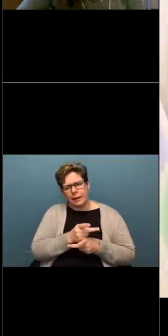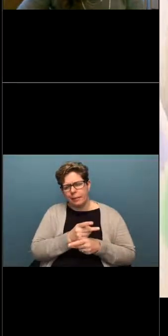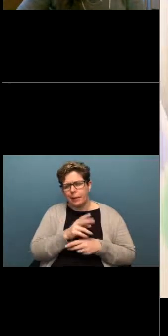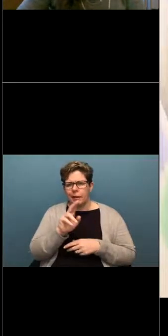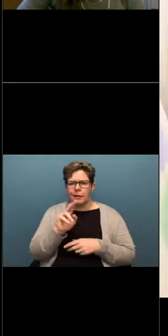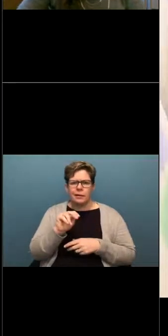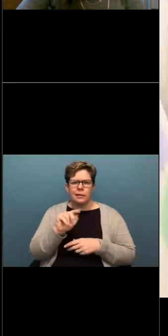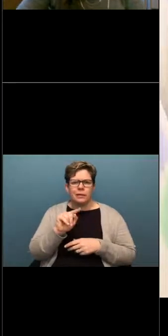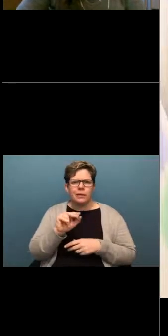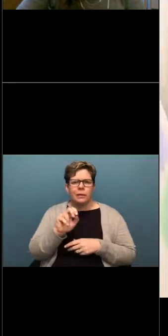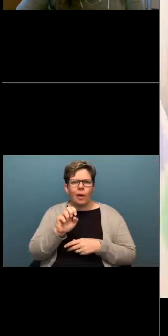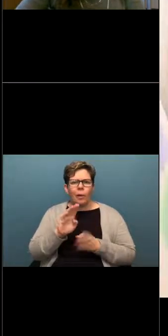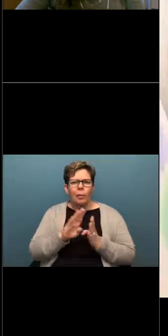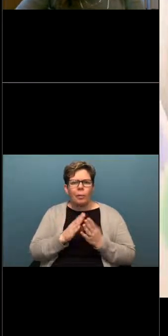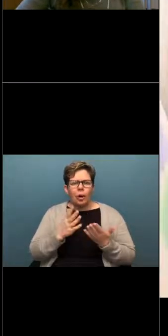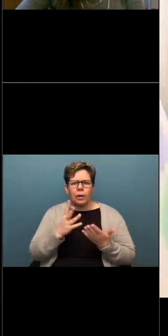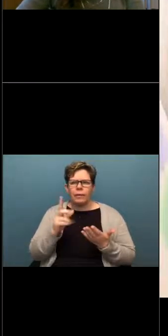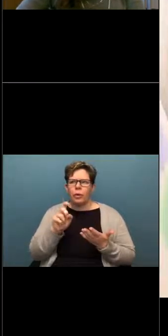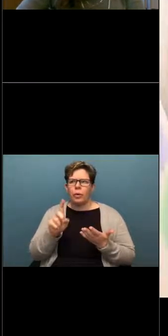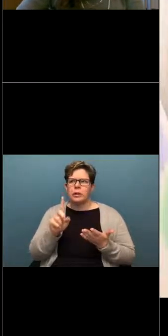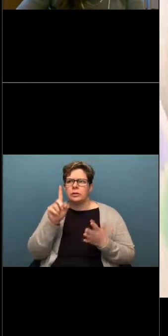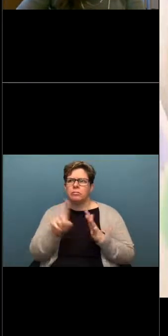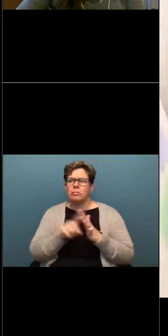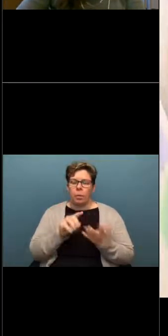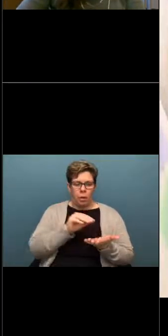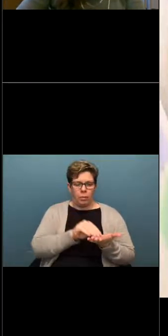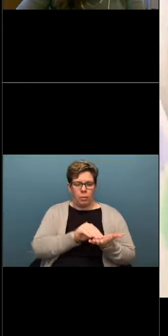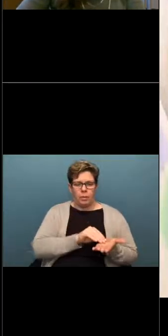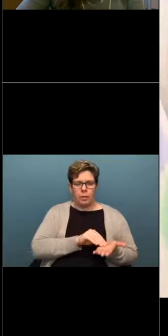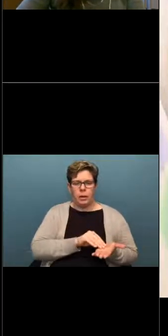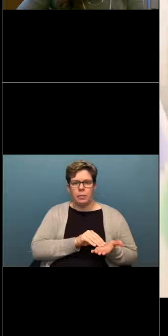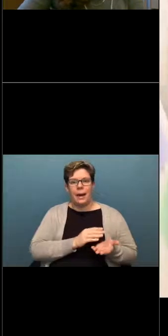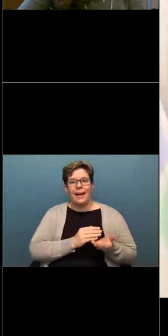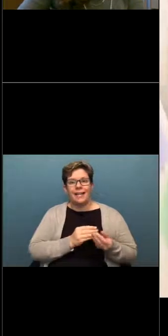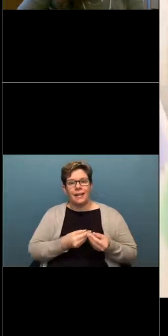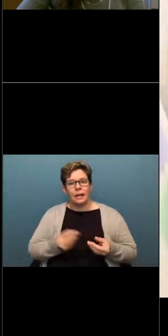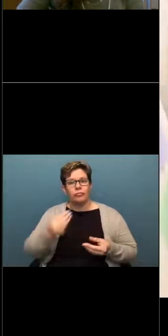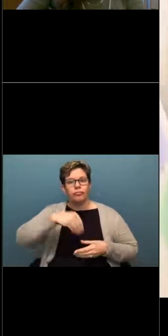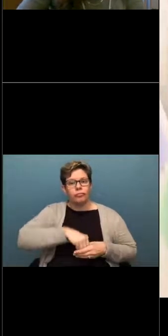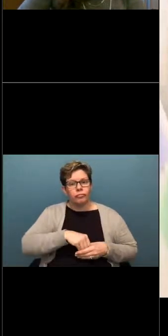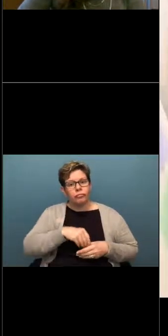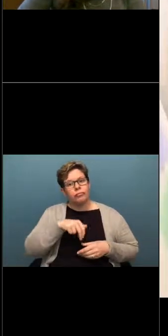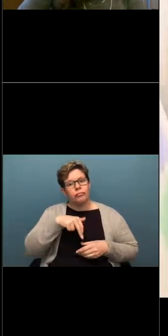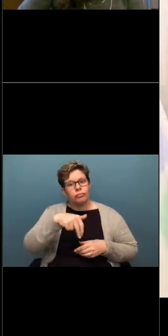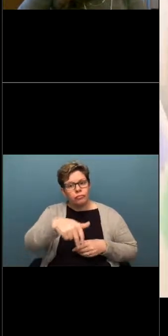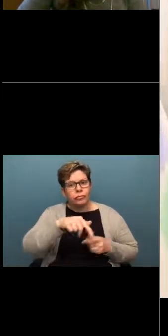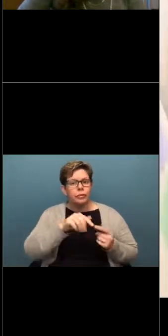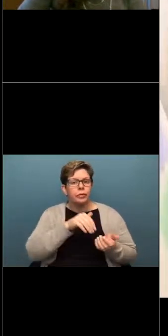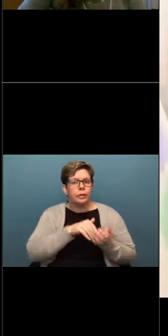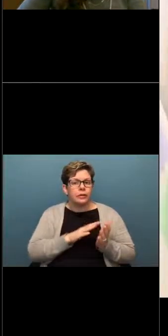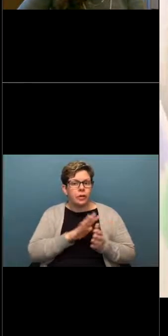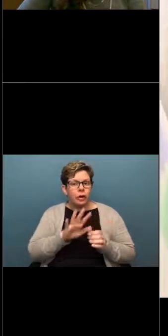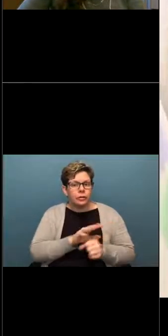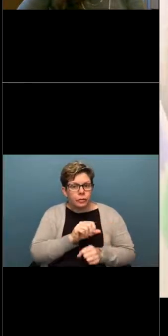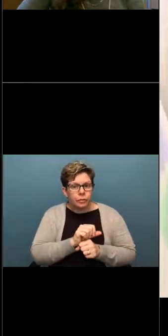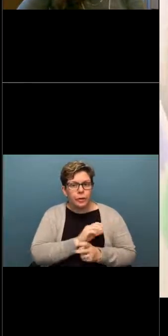notebook just for questions that you might want to take to your provider's office, the old pen and paper method.